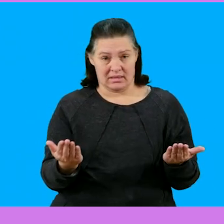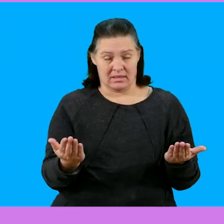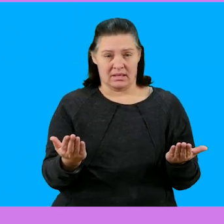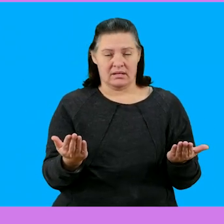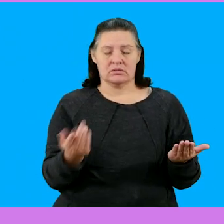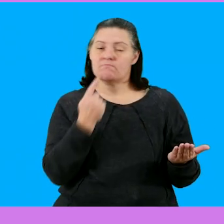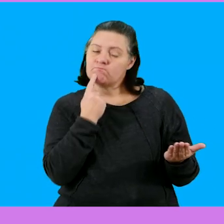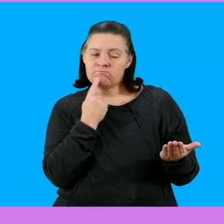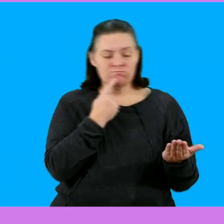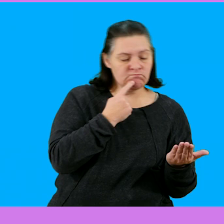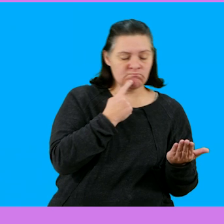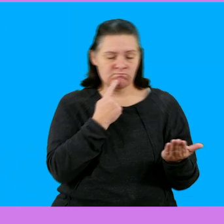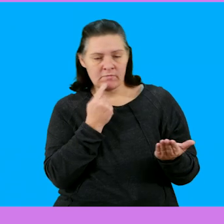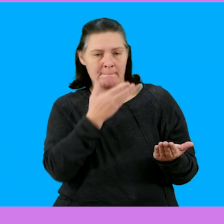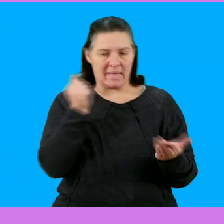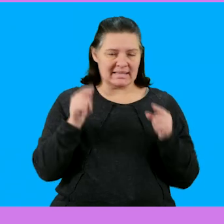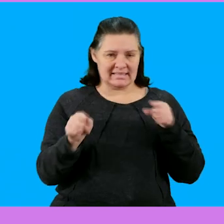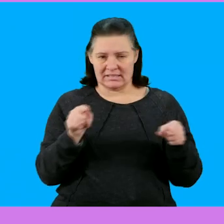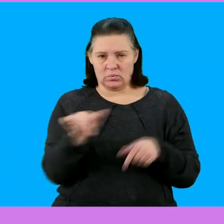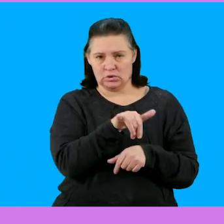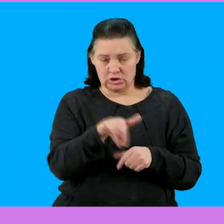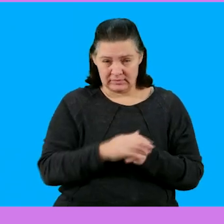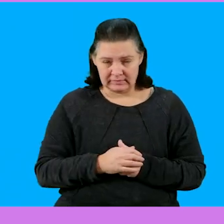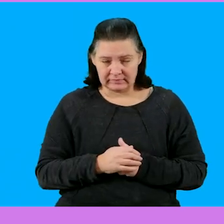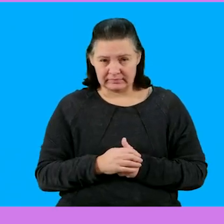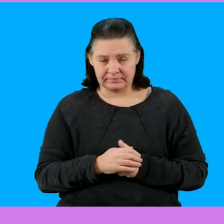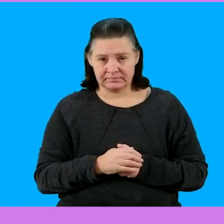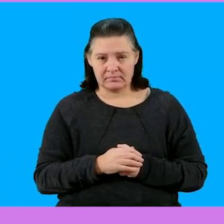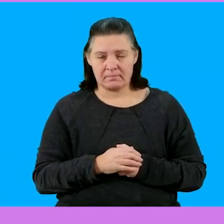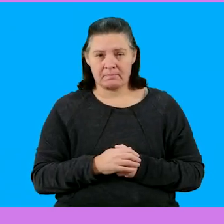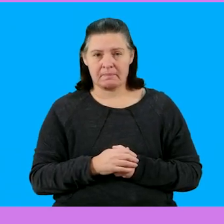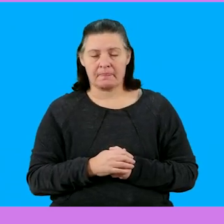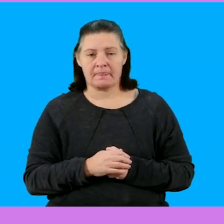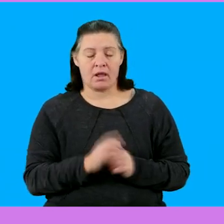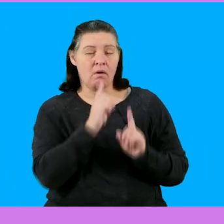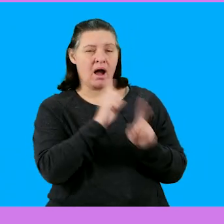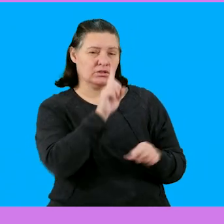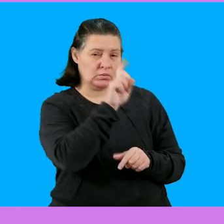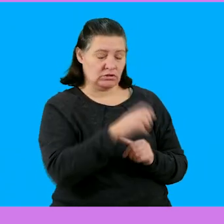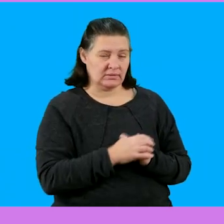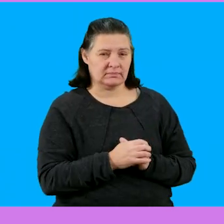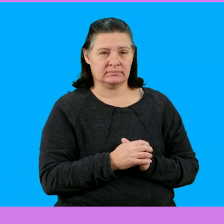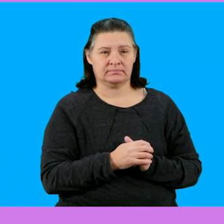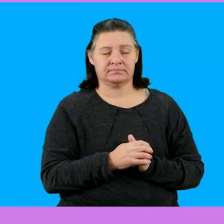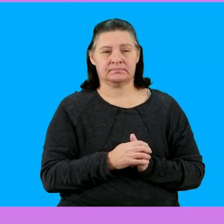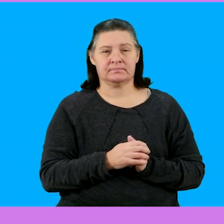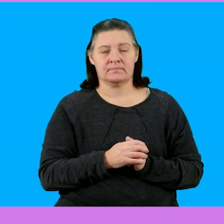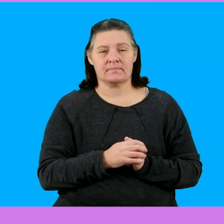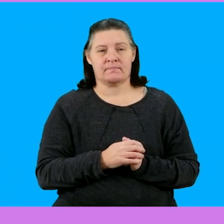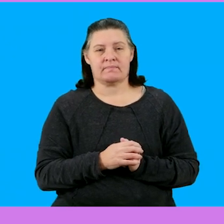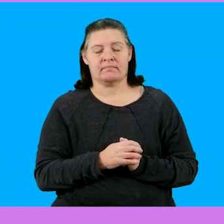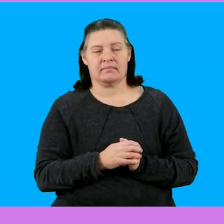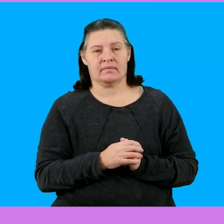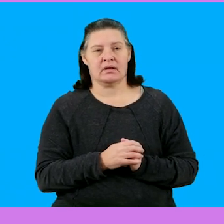else, and we need to find which will be the best, right? So let's answer this question. So there I